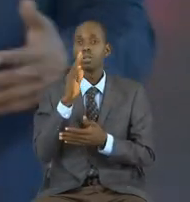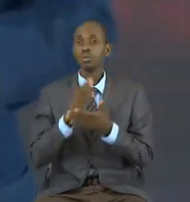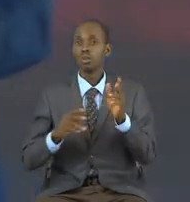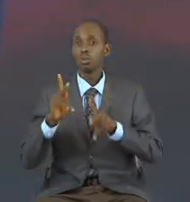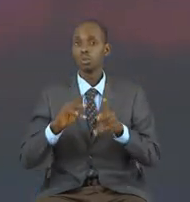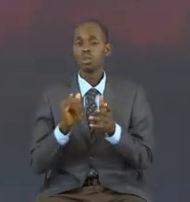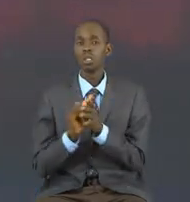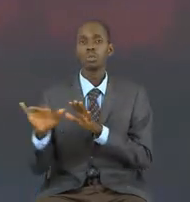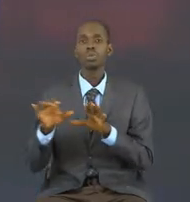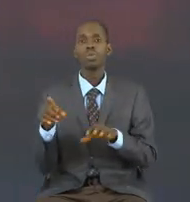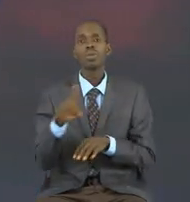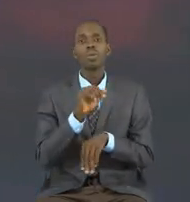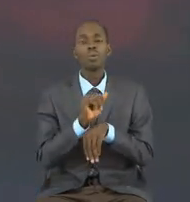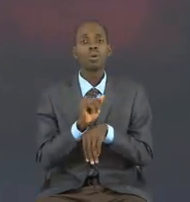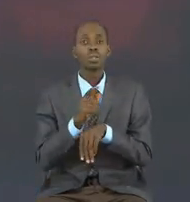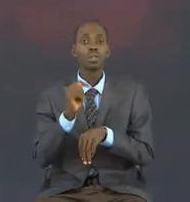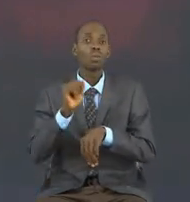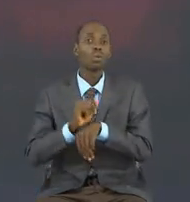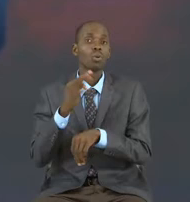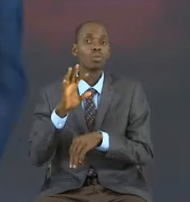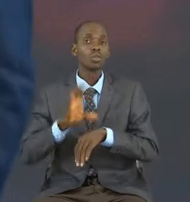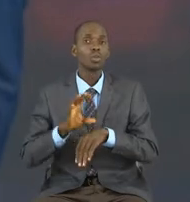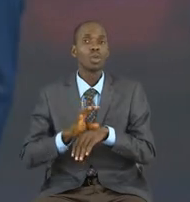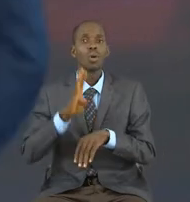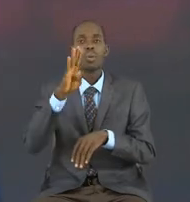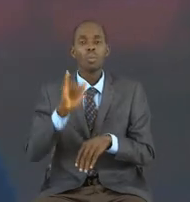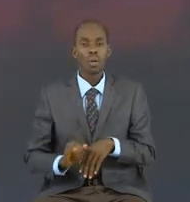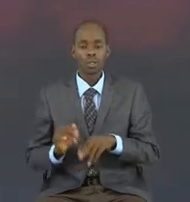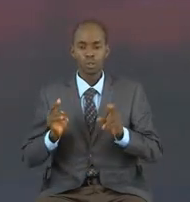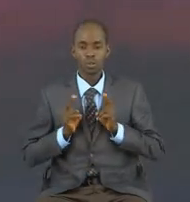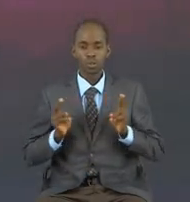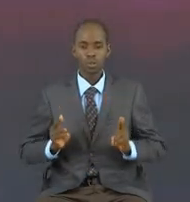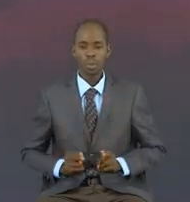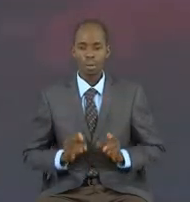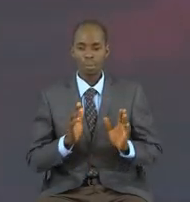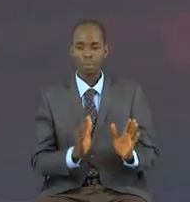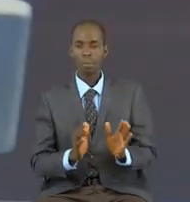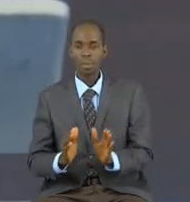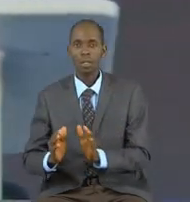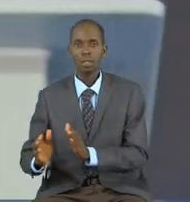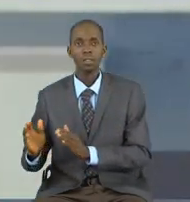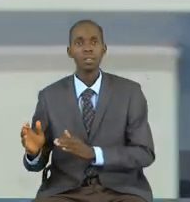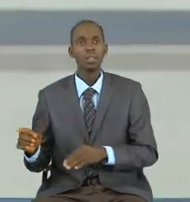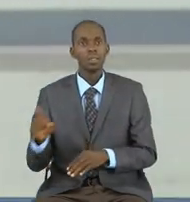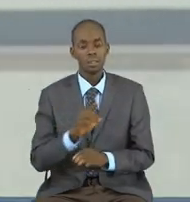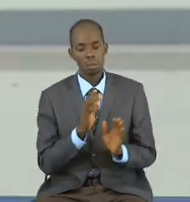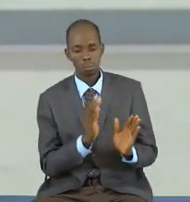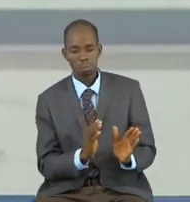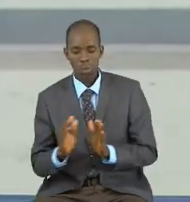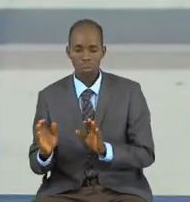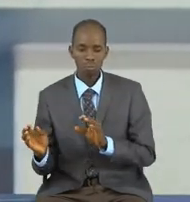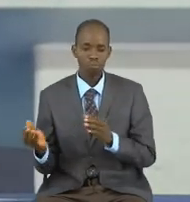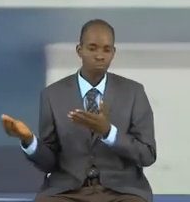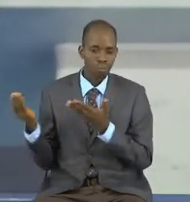of the church, by human strategy. They plan and they put everything together and